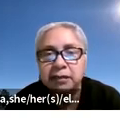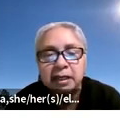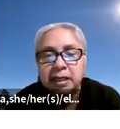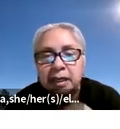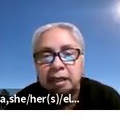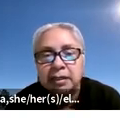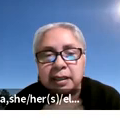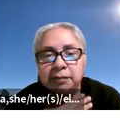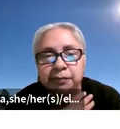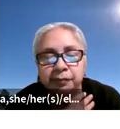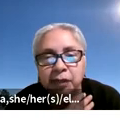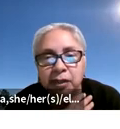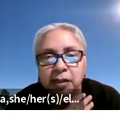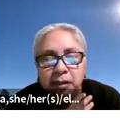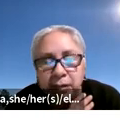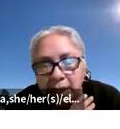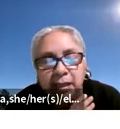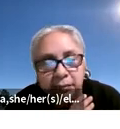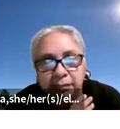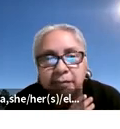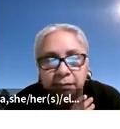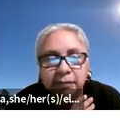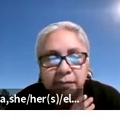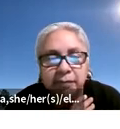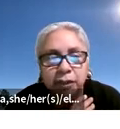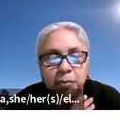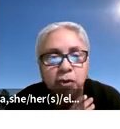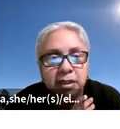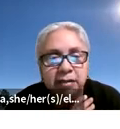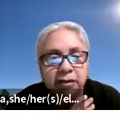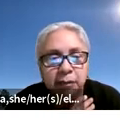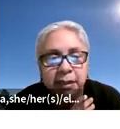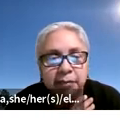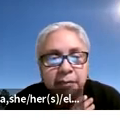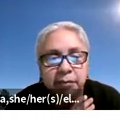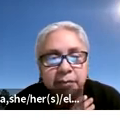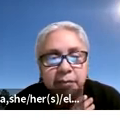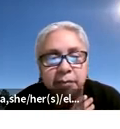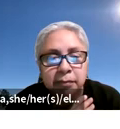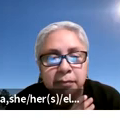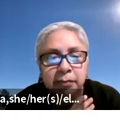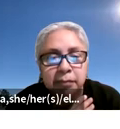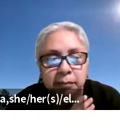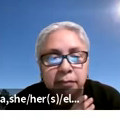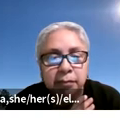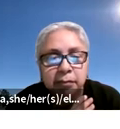objective. And yeah, good points, everyone.